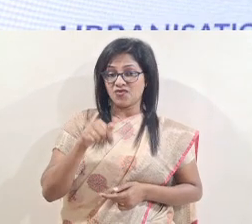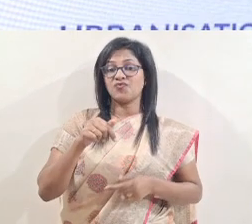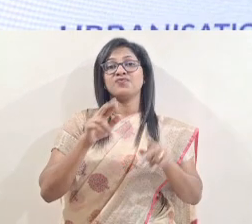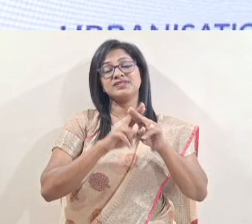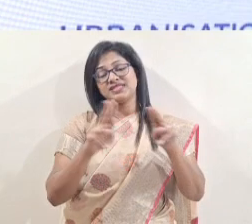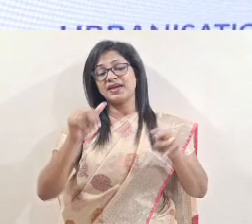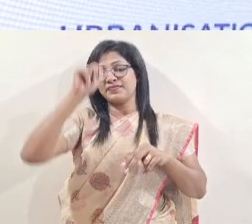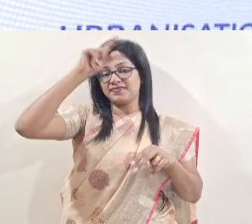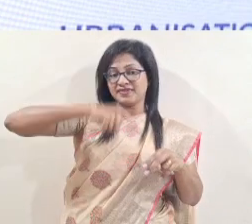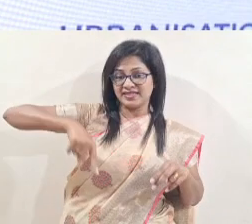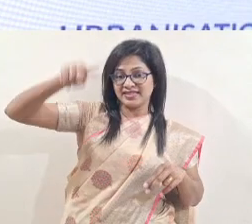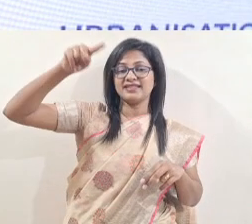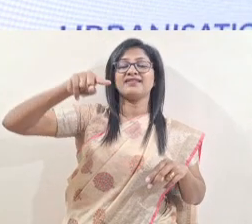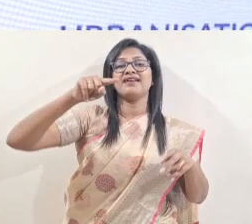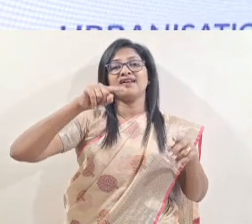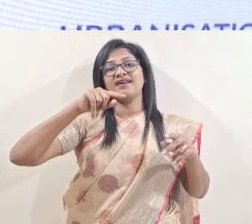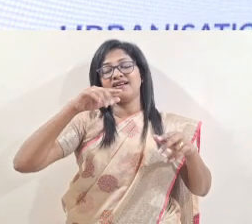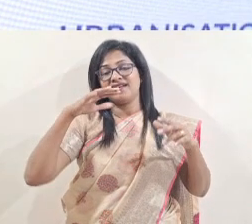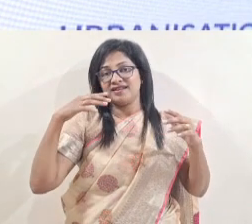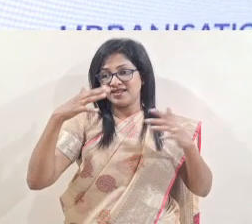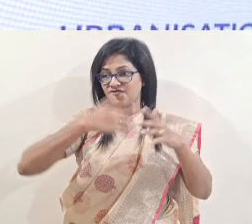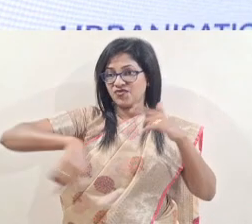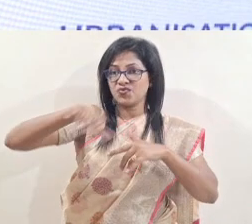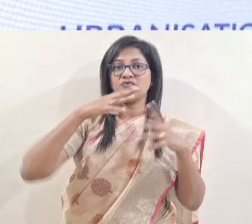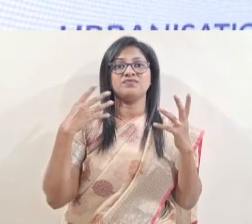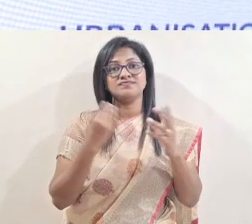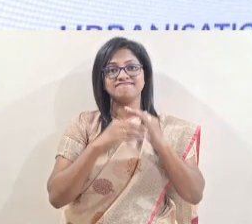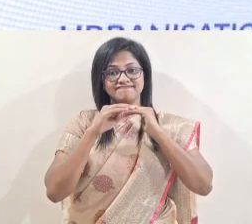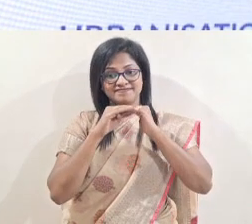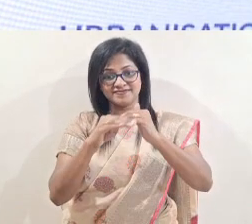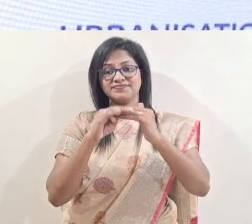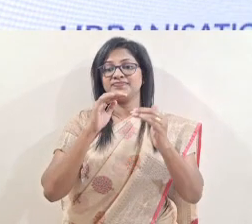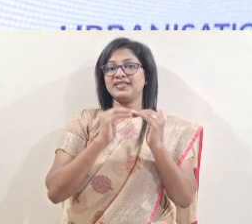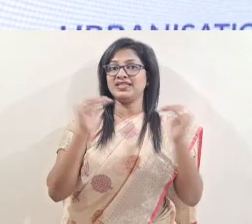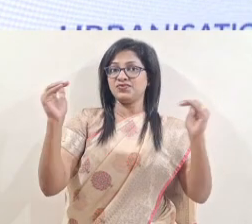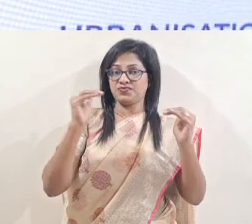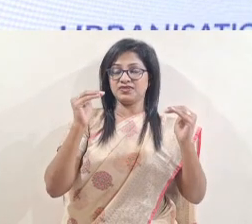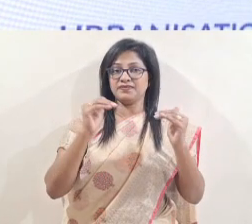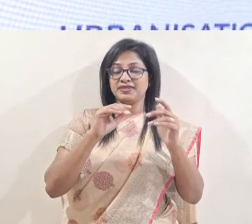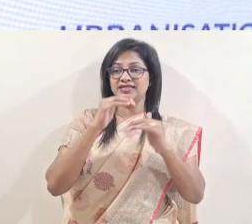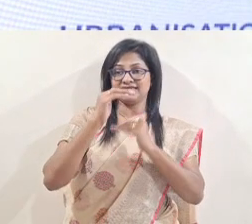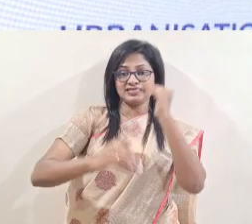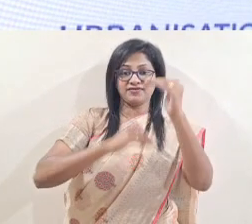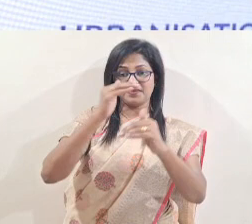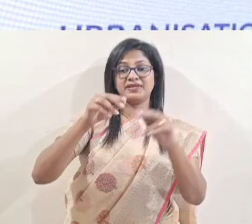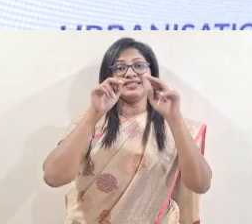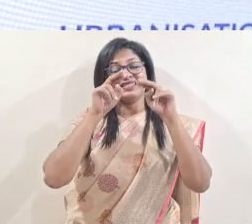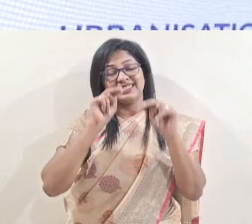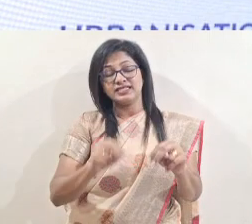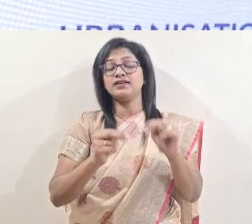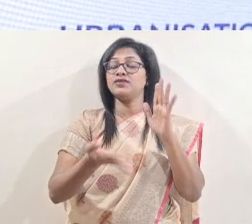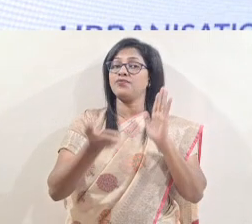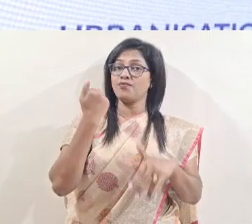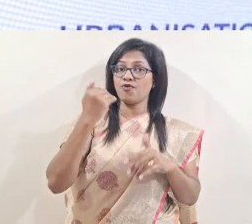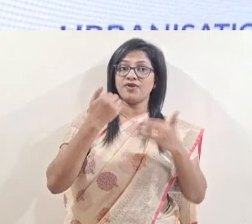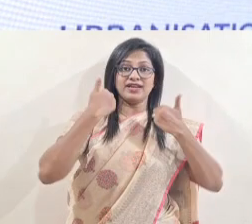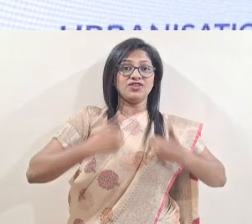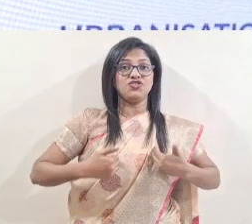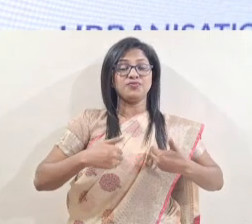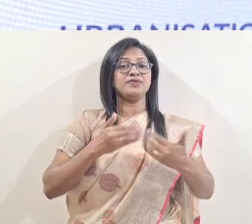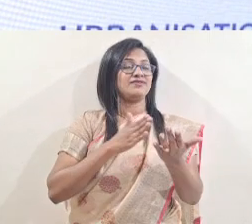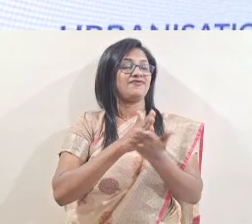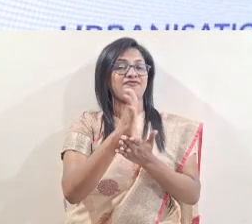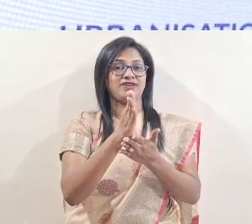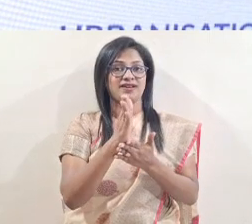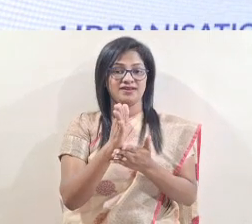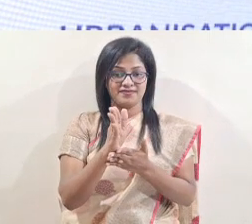pursues sustainable and equitable development, therefore a pressing need arises to adopt a more human-centric approach when we are looking